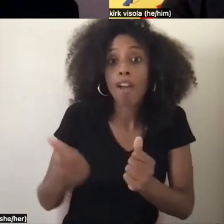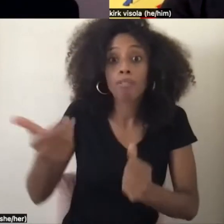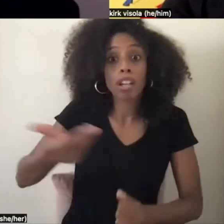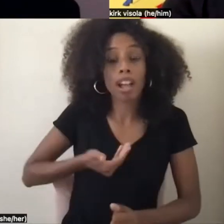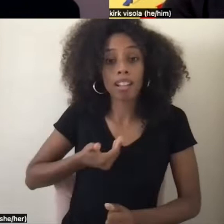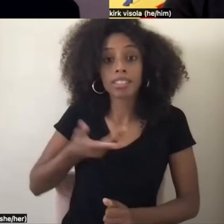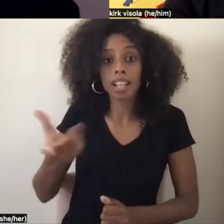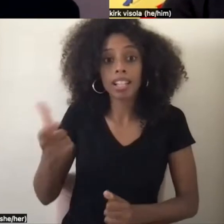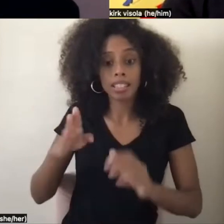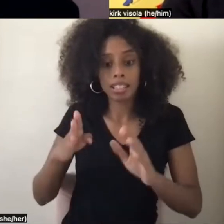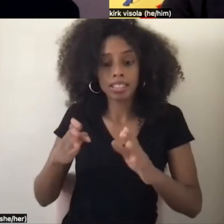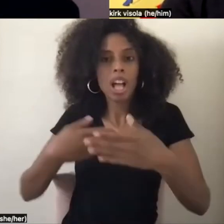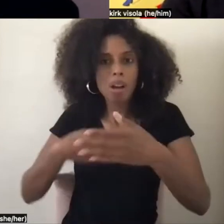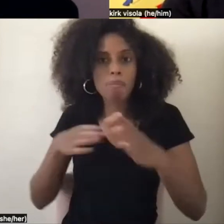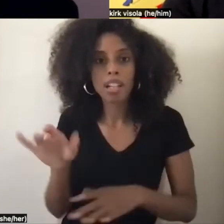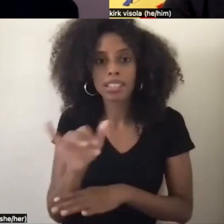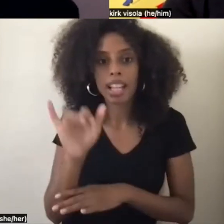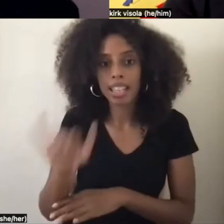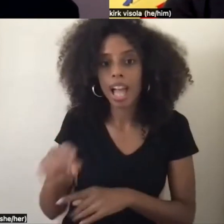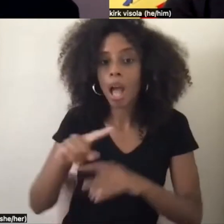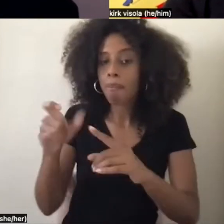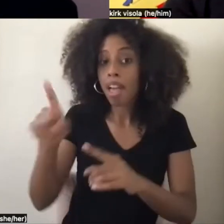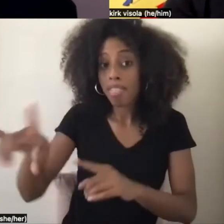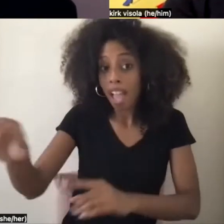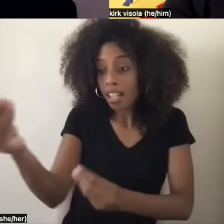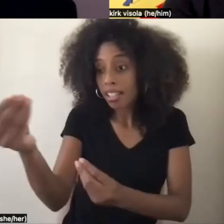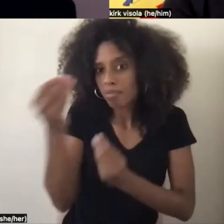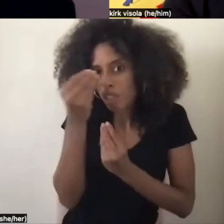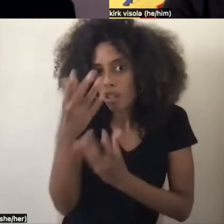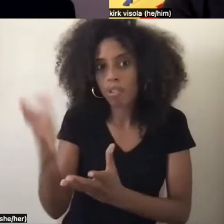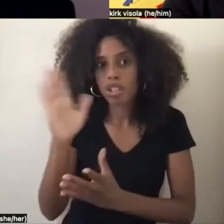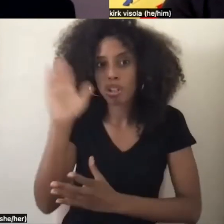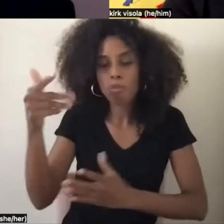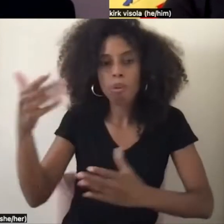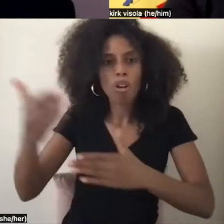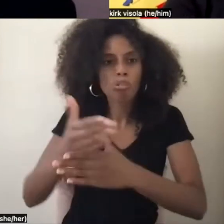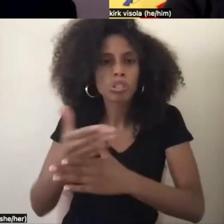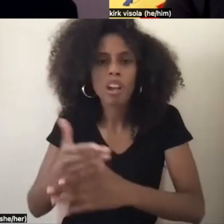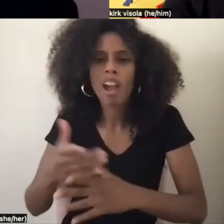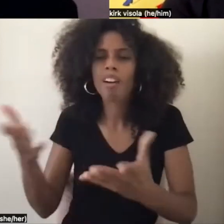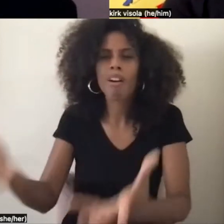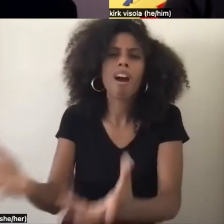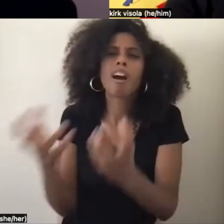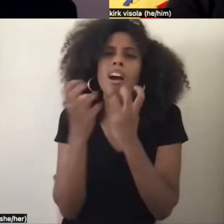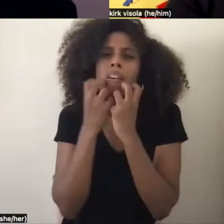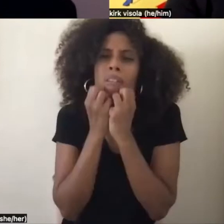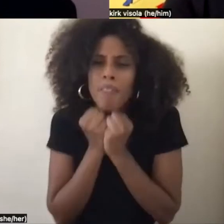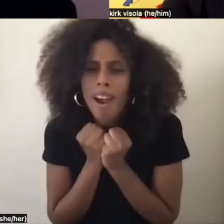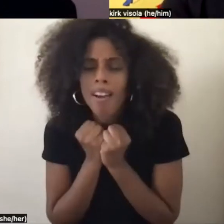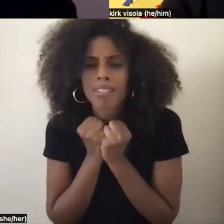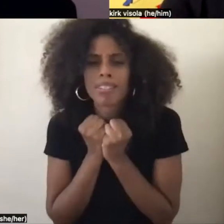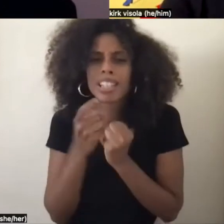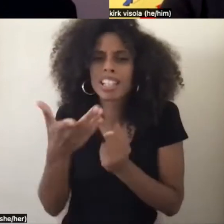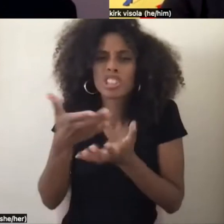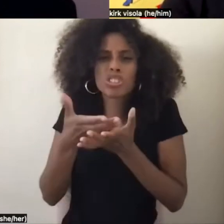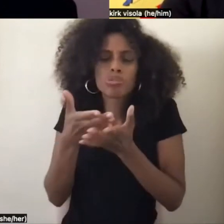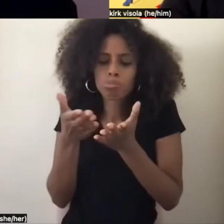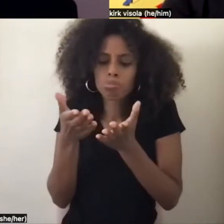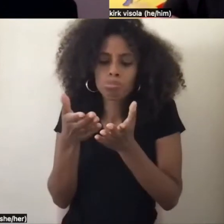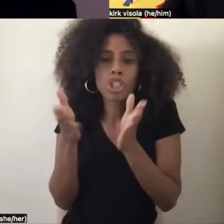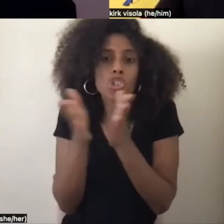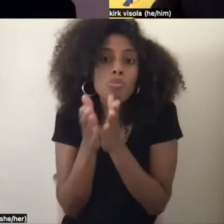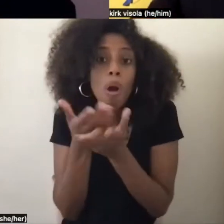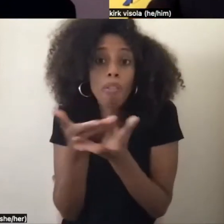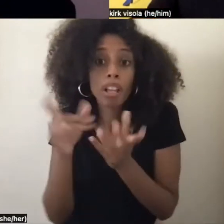the information that you're about to share in this space, it's so fucking invaluable. Mm. This is just a small token of what I can share with you. And